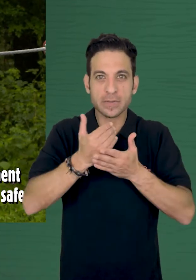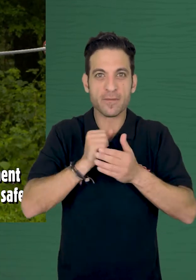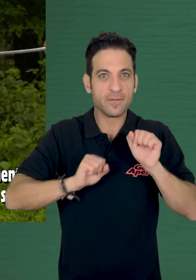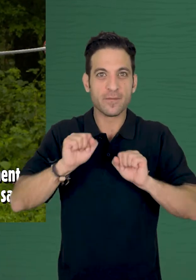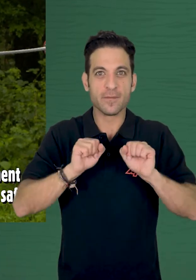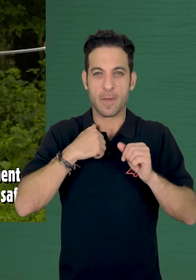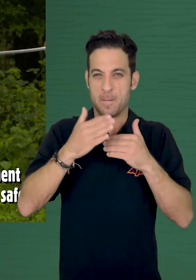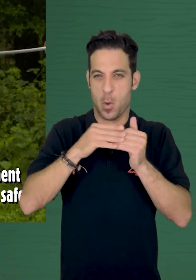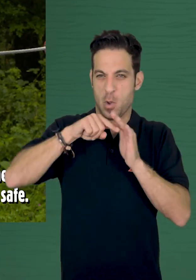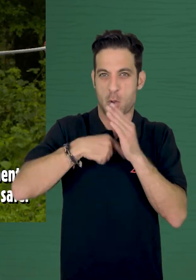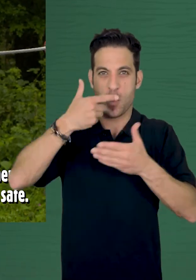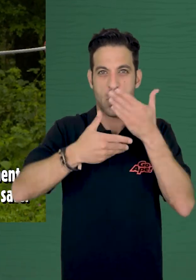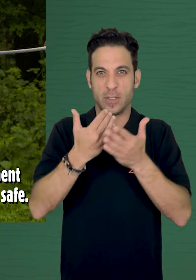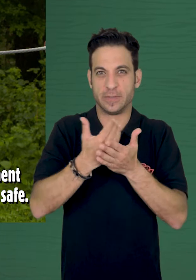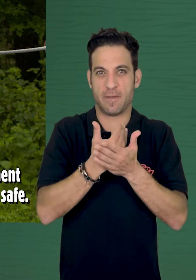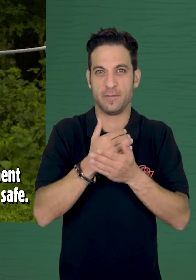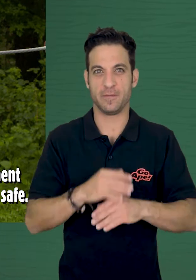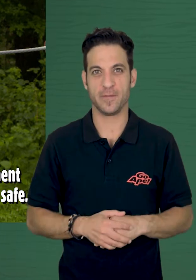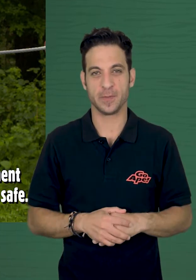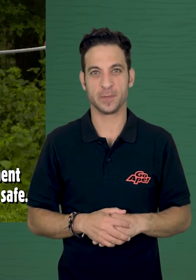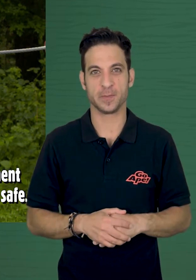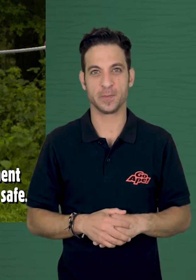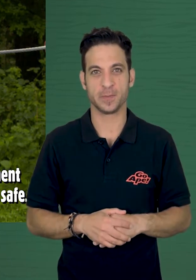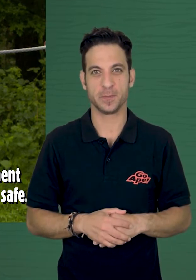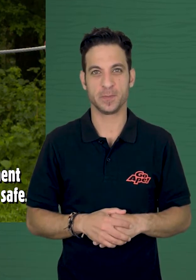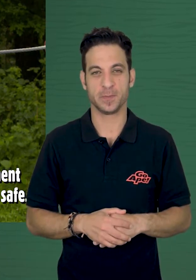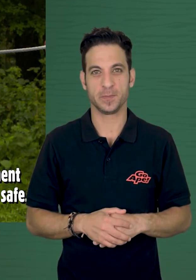equipment, I'll go into a little bit more detail to ensure you know how to stay safe.